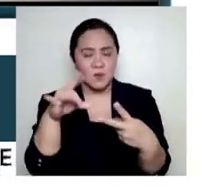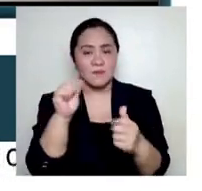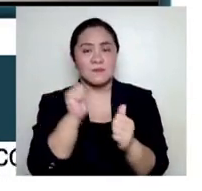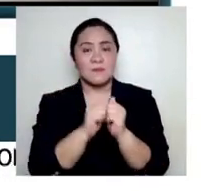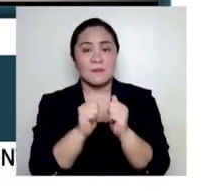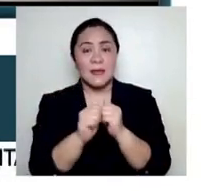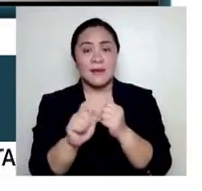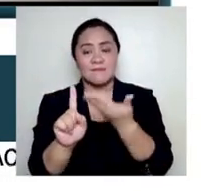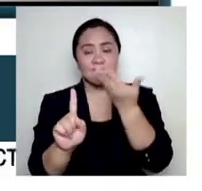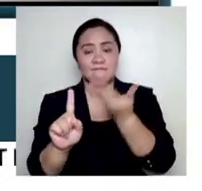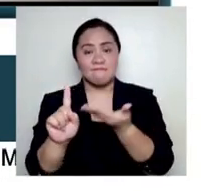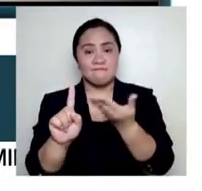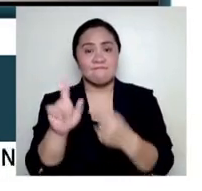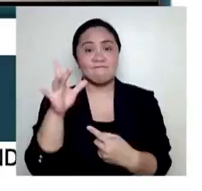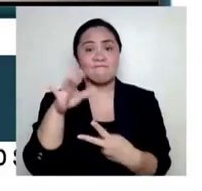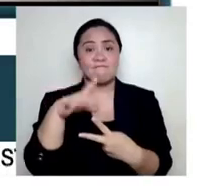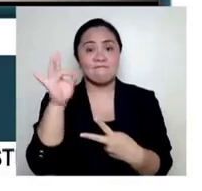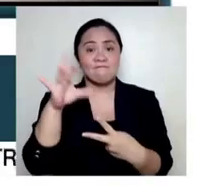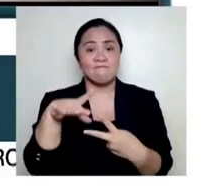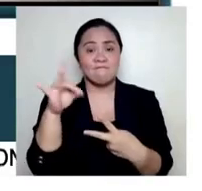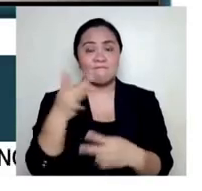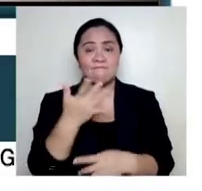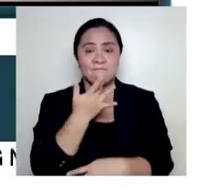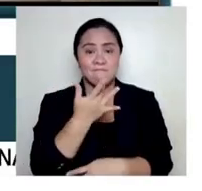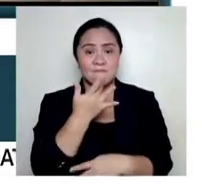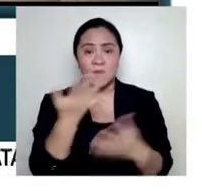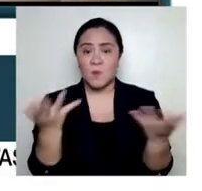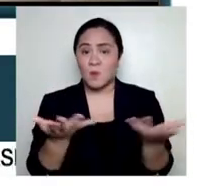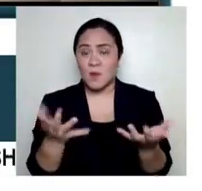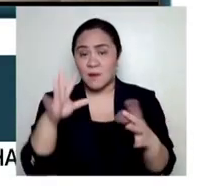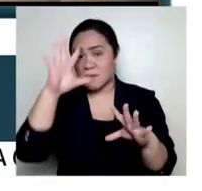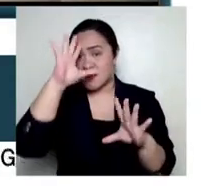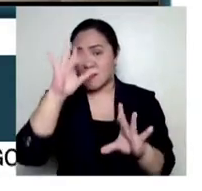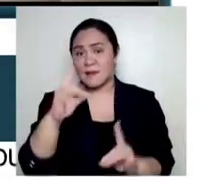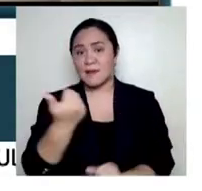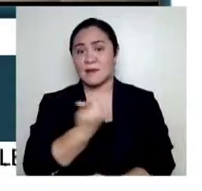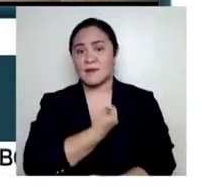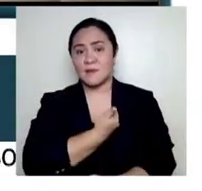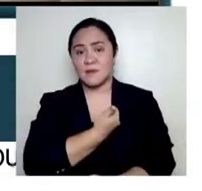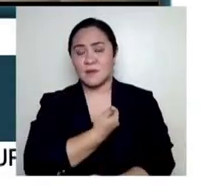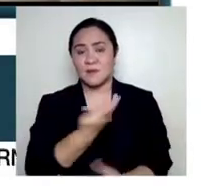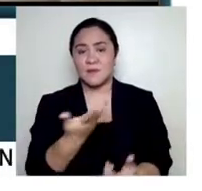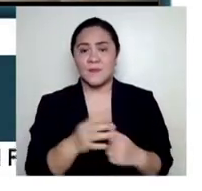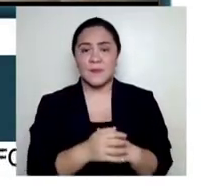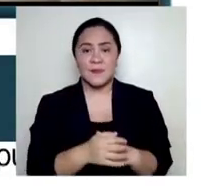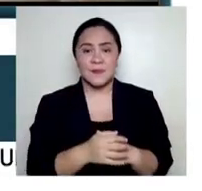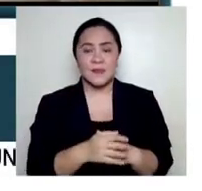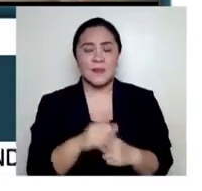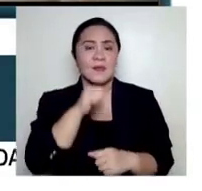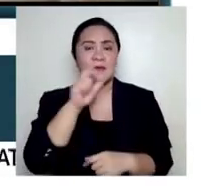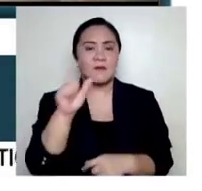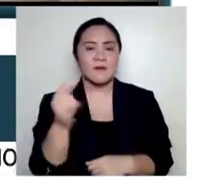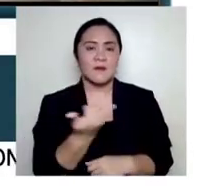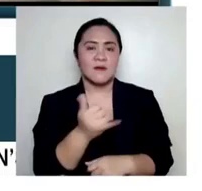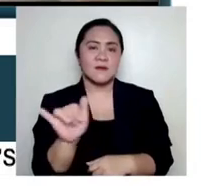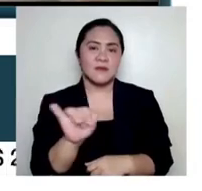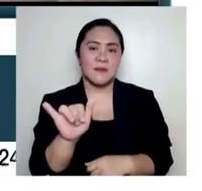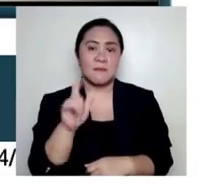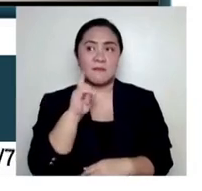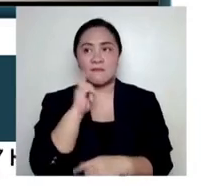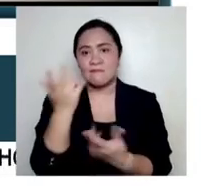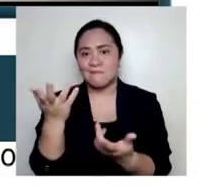to give you that opportunity to also decide for yourself and not just you know, bank on all the government rules